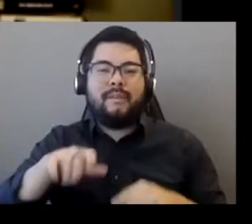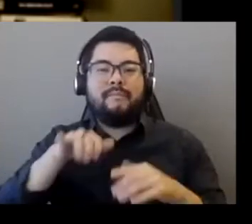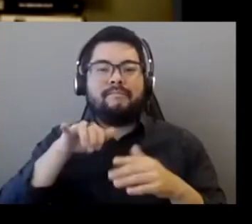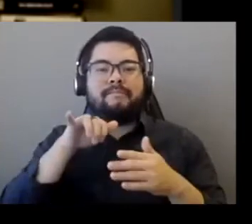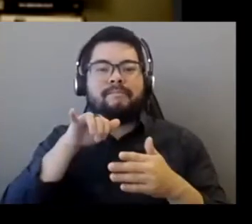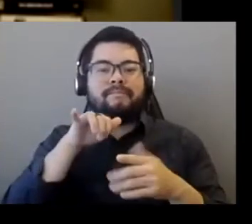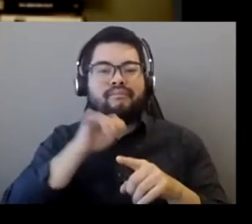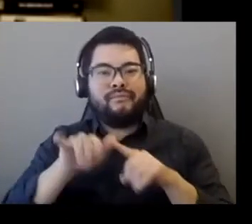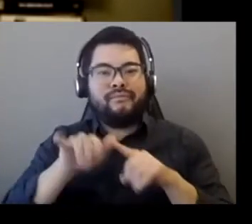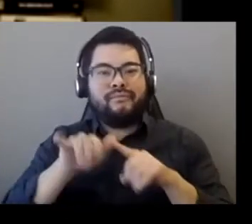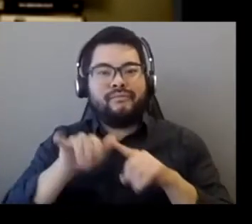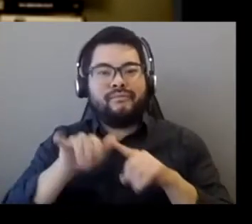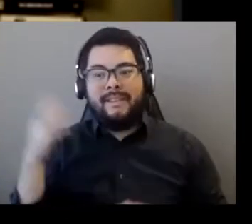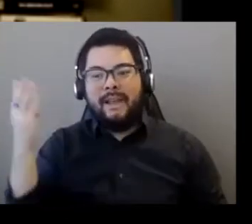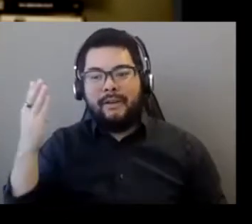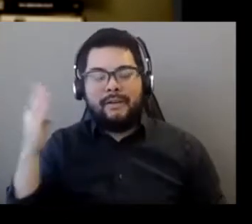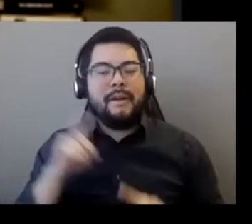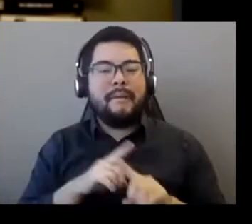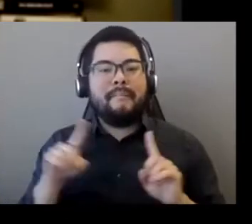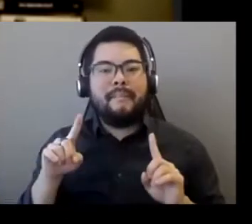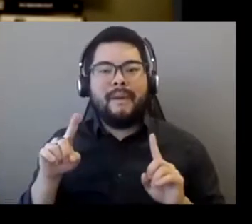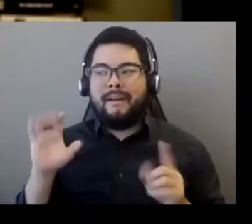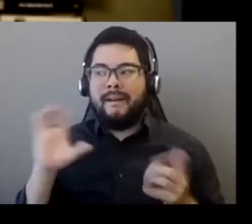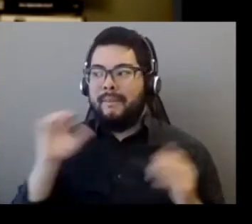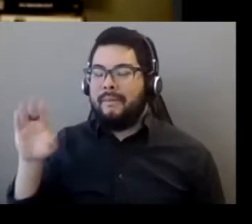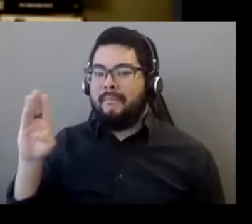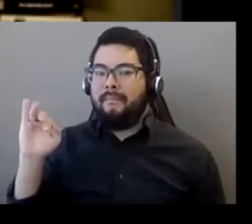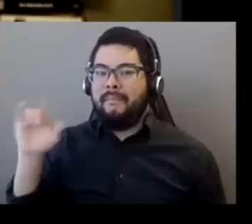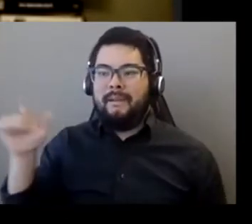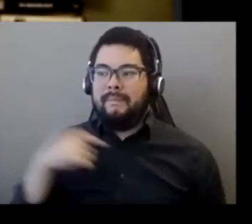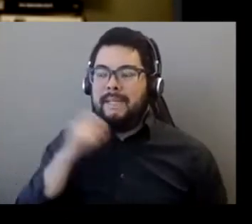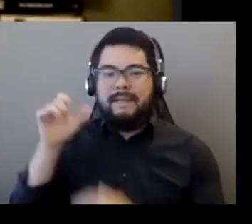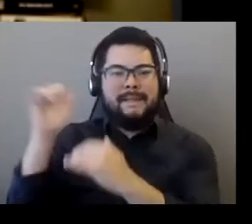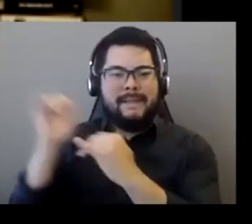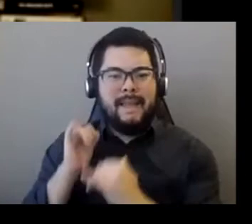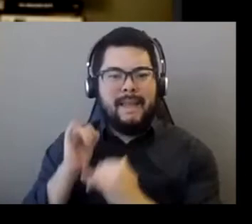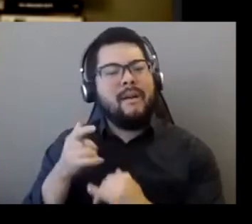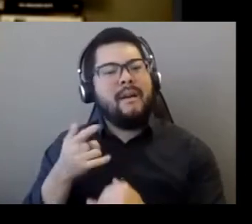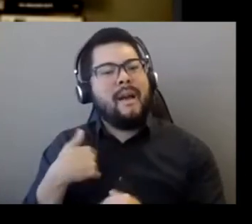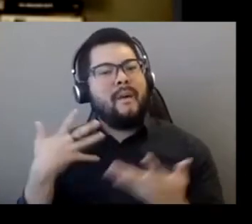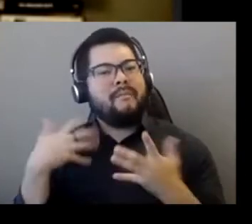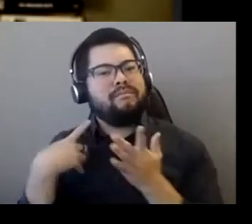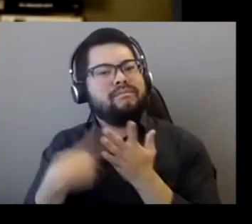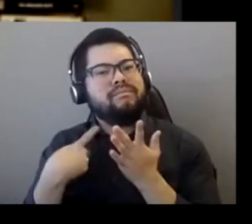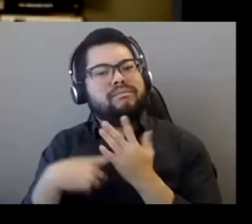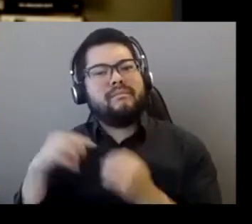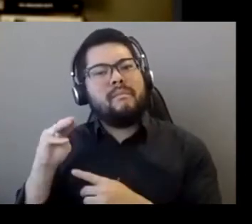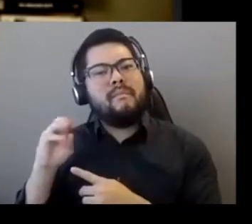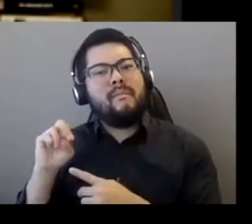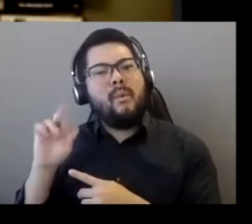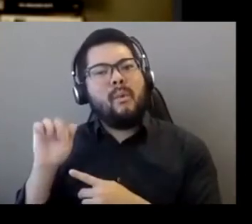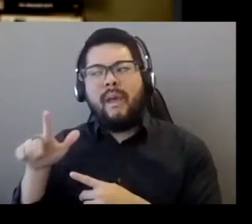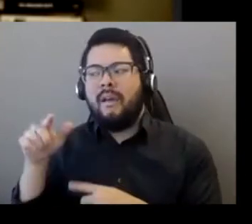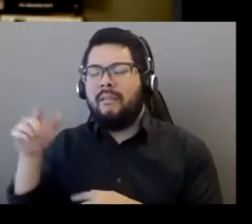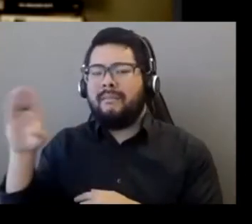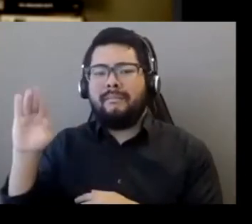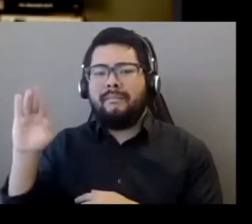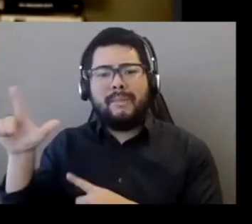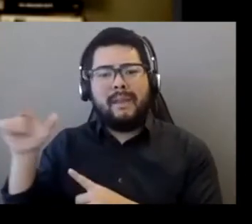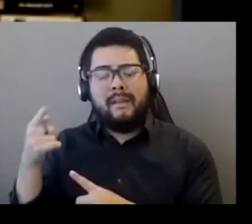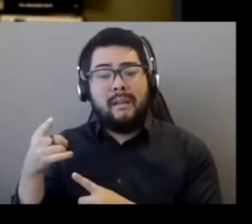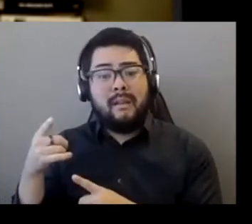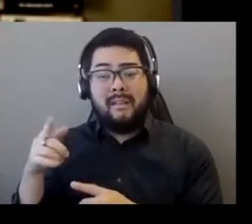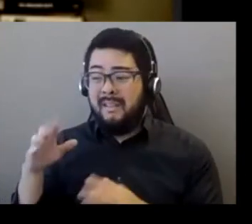as in this lecture, but at least I'm not like him. You know, let's talk about morality, Bill. You know, you insulted